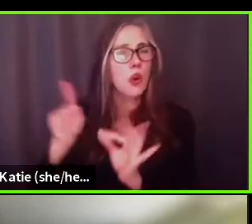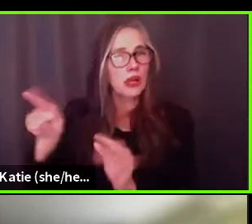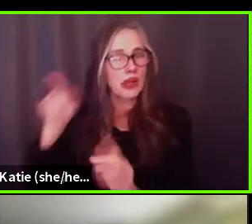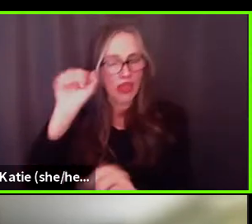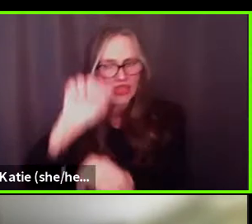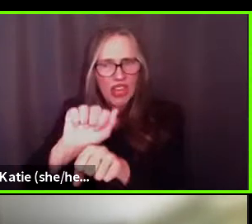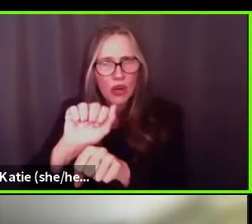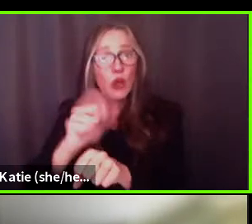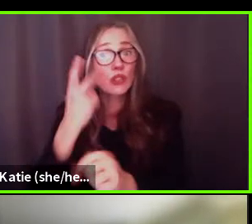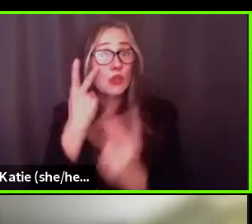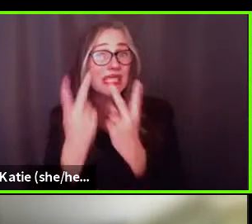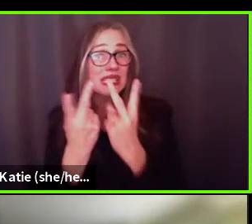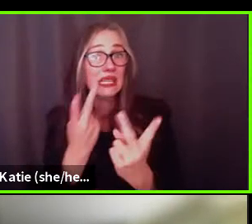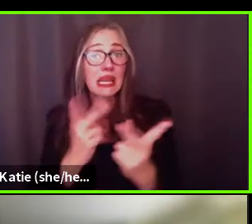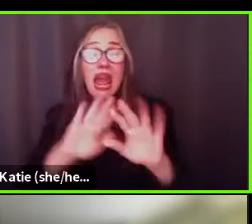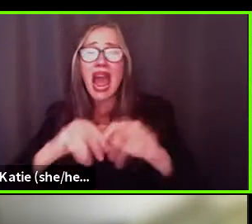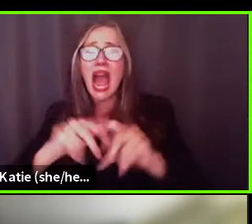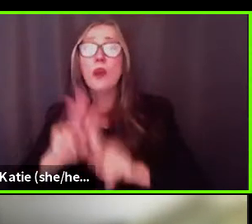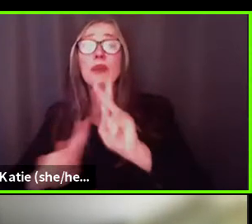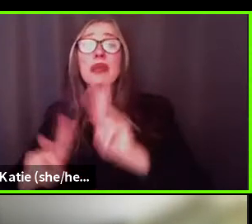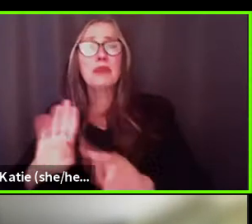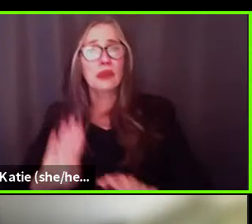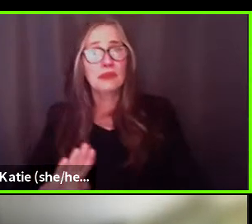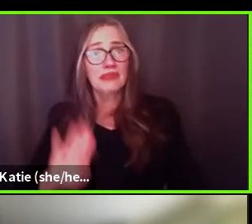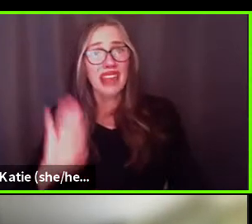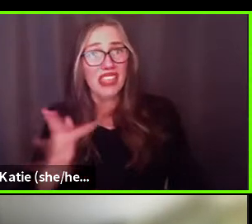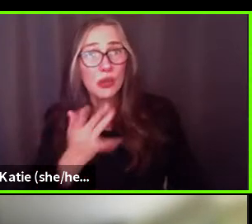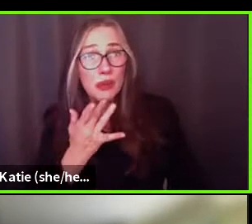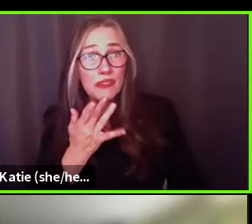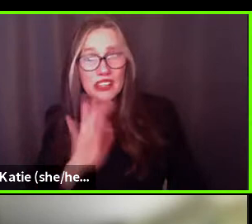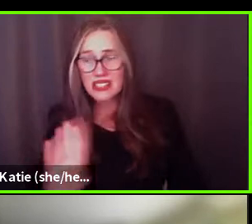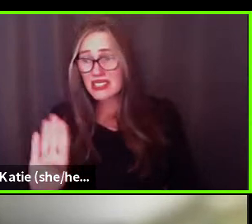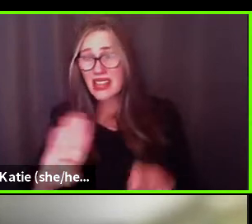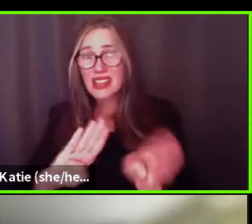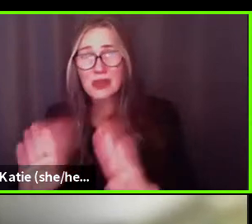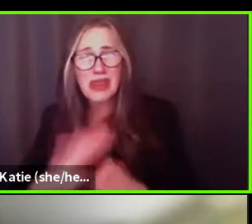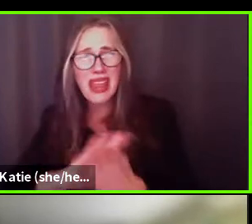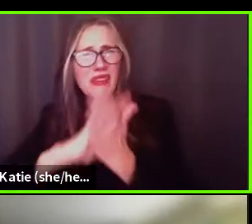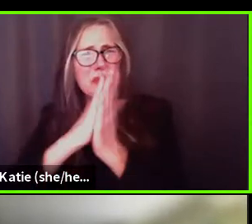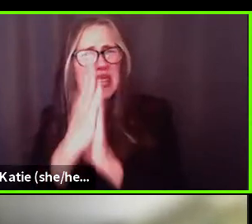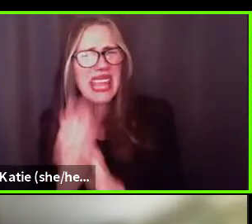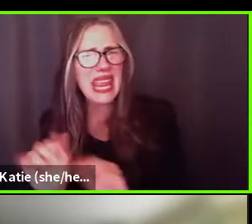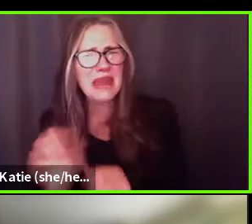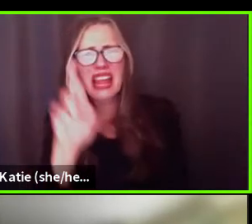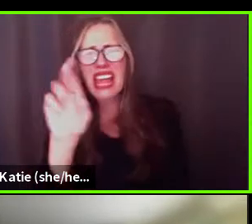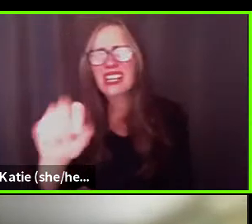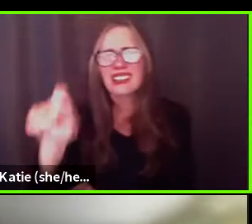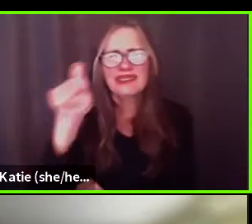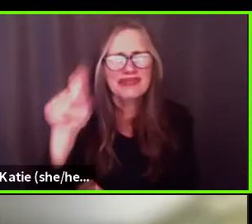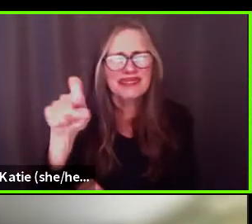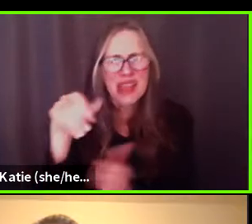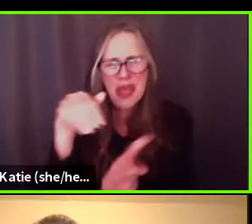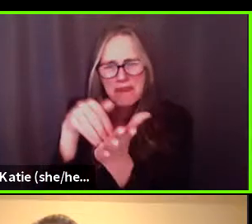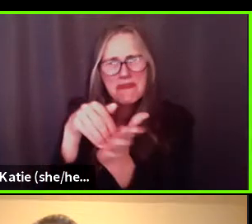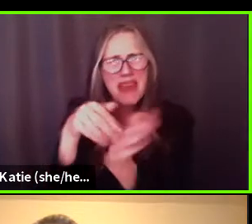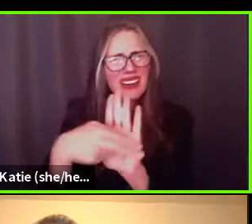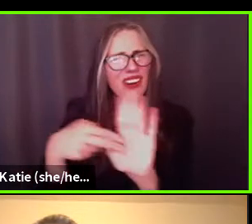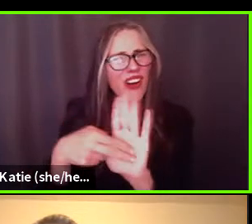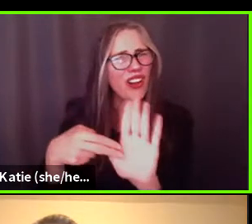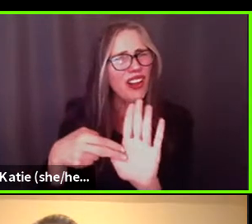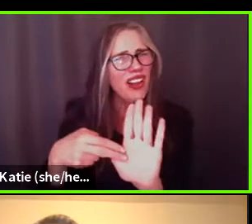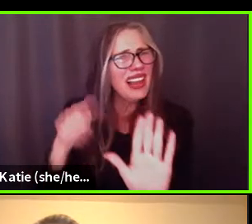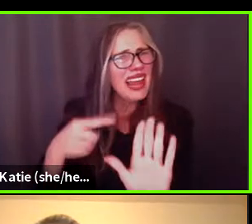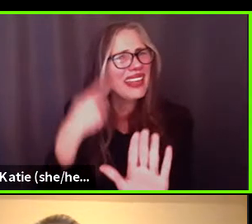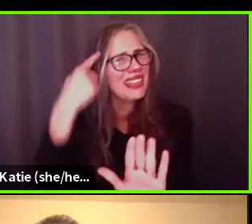behaviors were pathologized and i think that that hasn't been brought up to the surface um sufficiently so those are